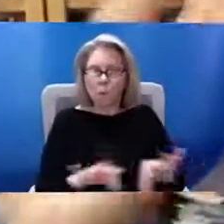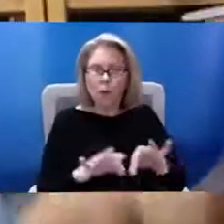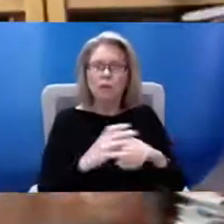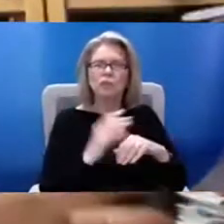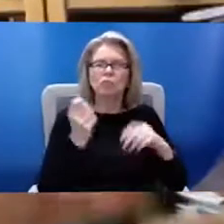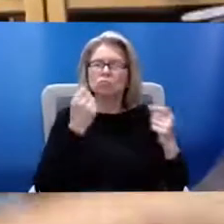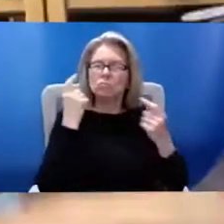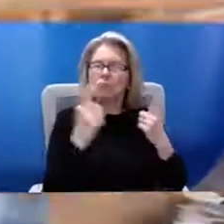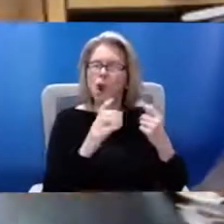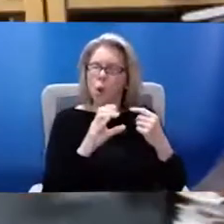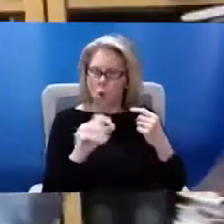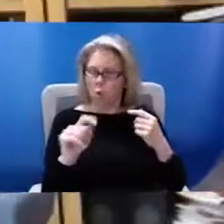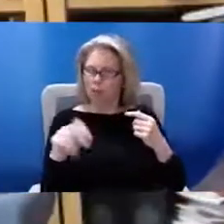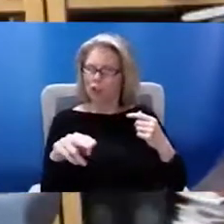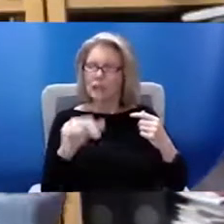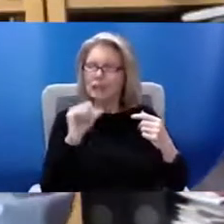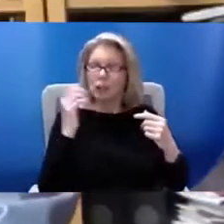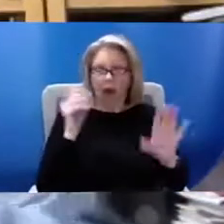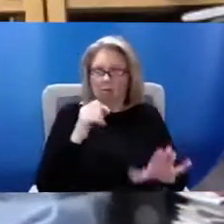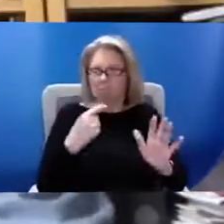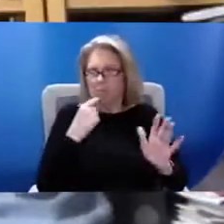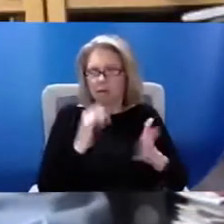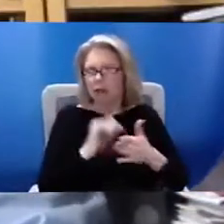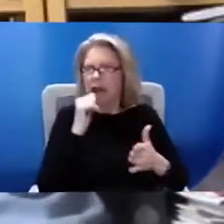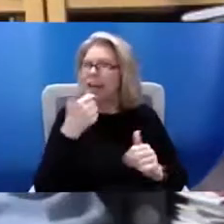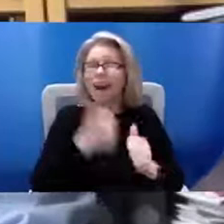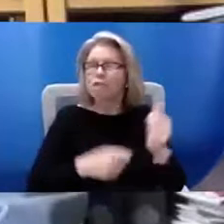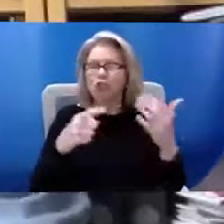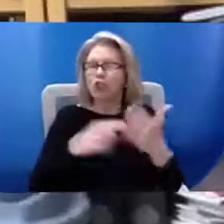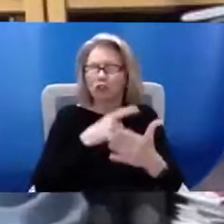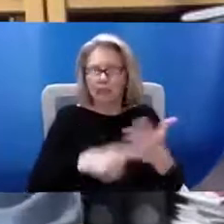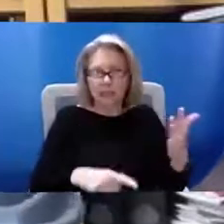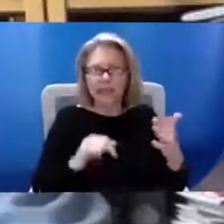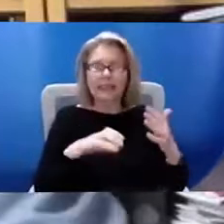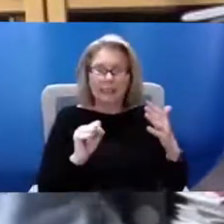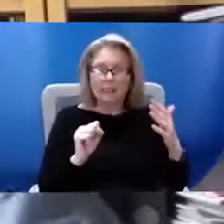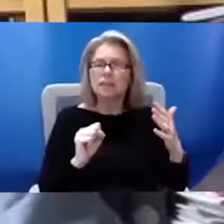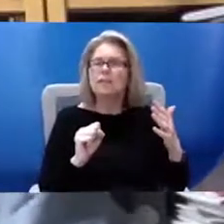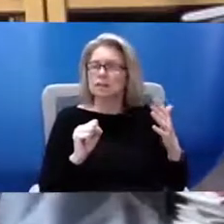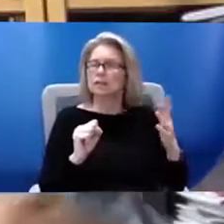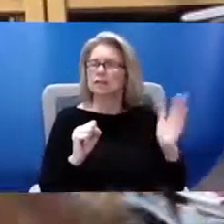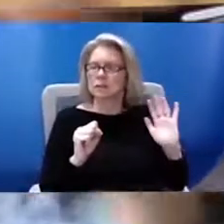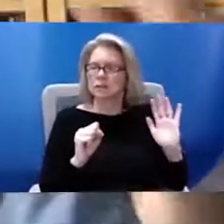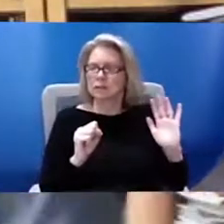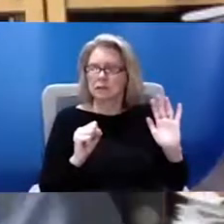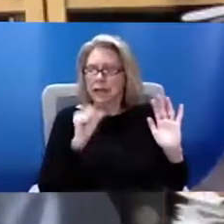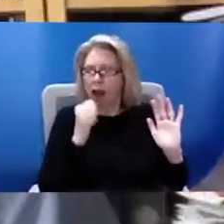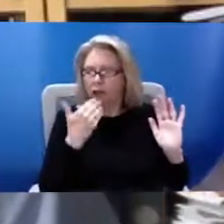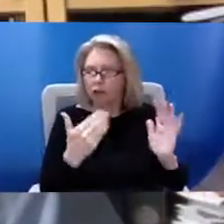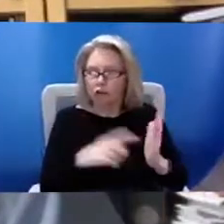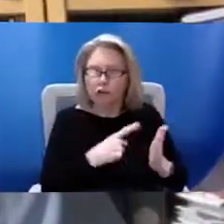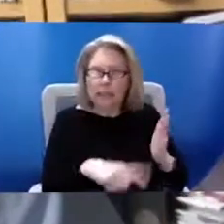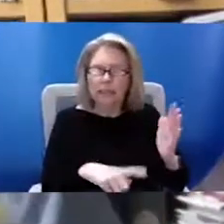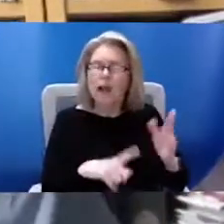conceptual framework, taking the idea of coalitions and showing that not every critique is a decolonial critique, right? I won't have